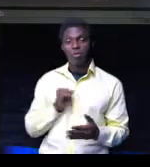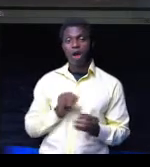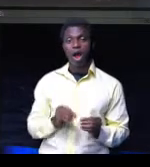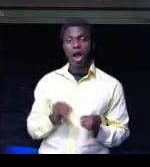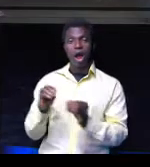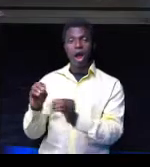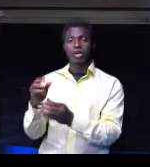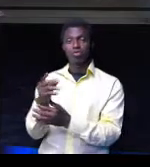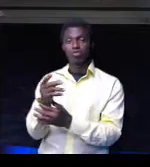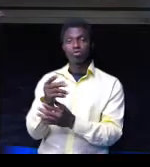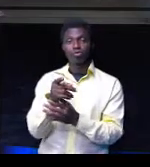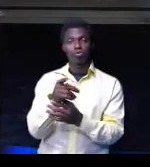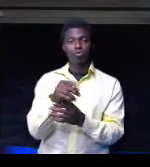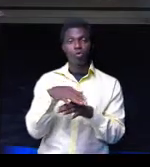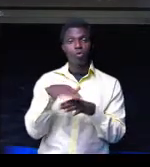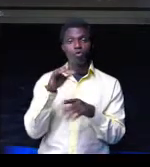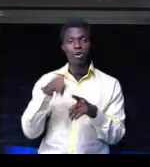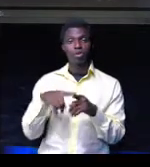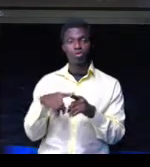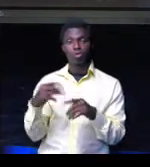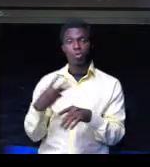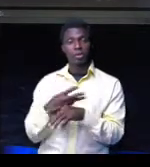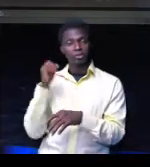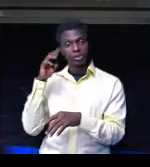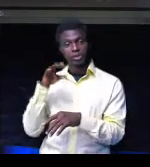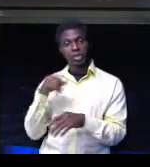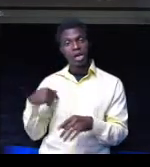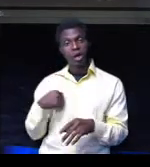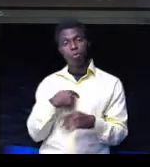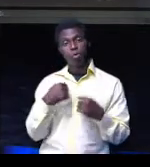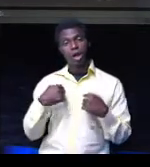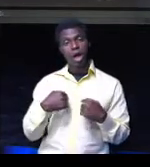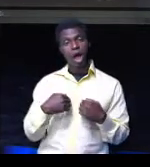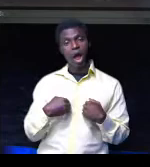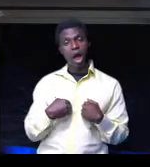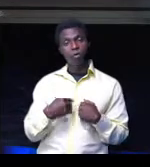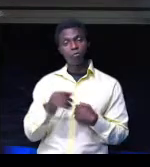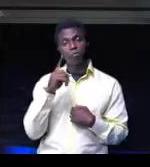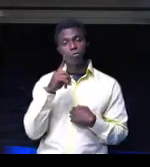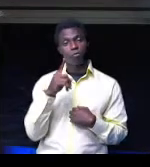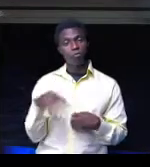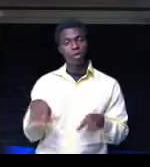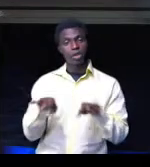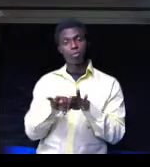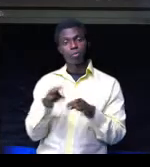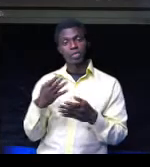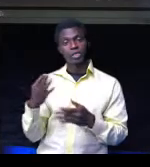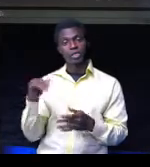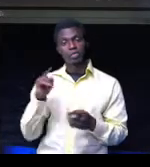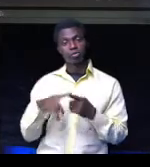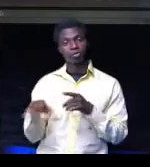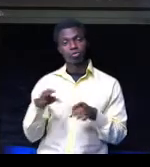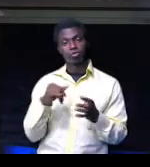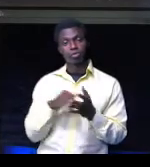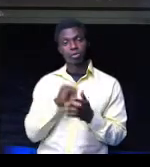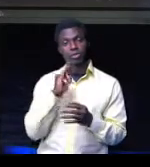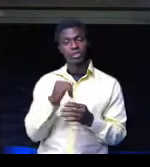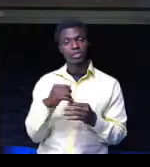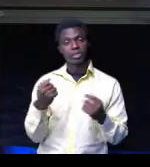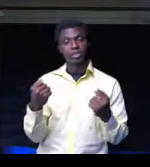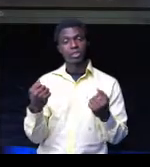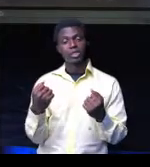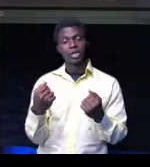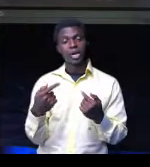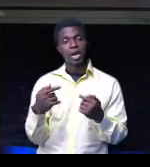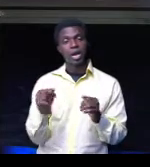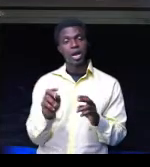to the mathematician, we have just one more important thing to do. You guessing? It is